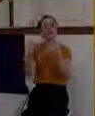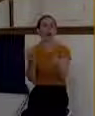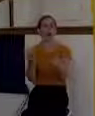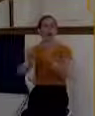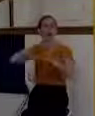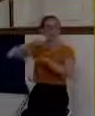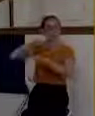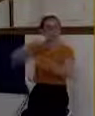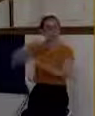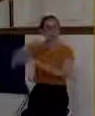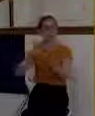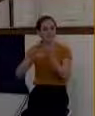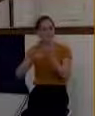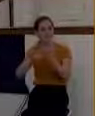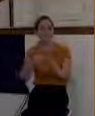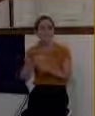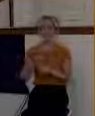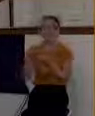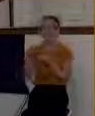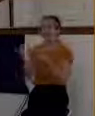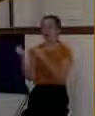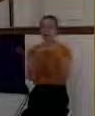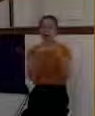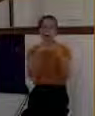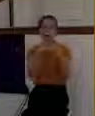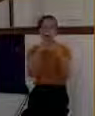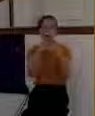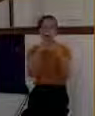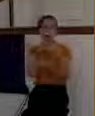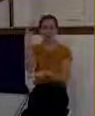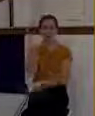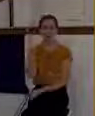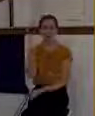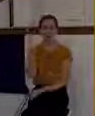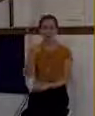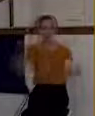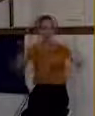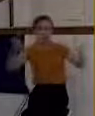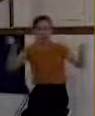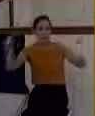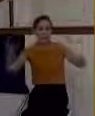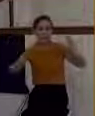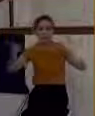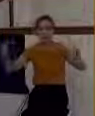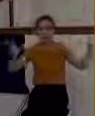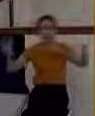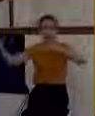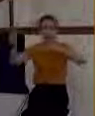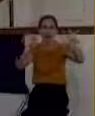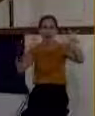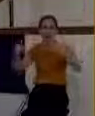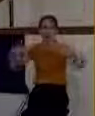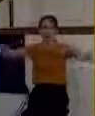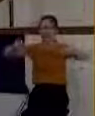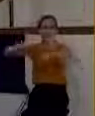defensively? It means that when you drive, you've got to look out, realizing, think that everyone else around you is trying to cause you to